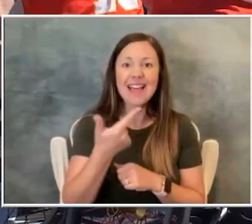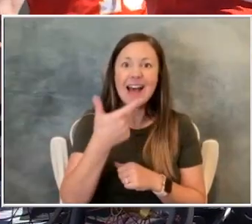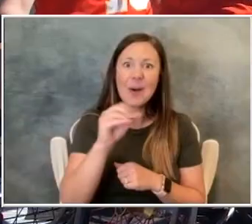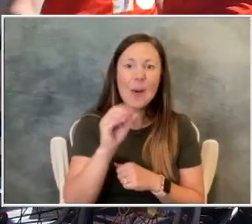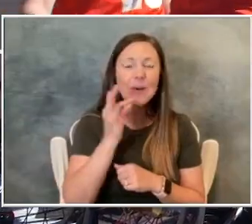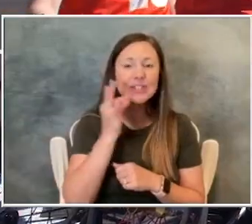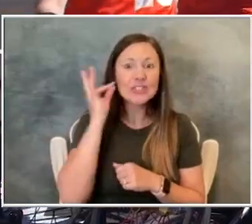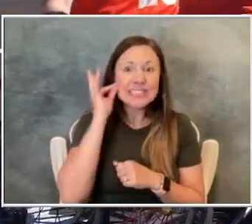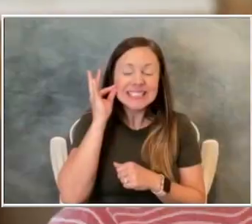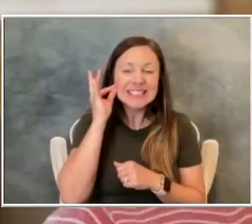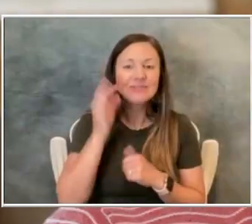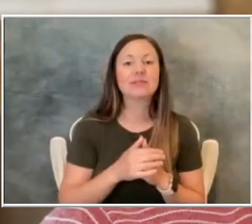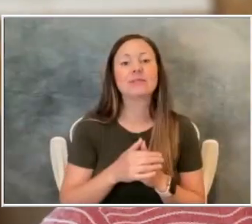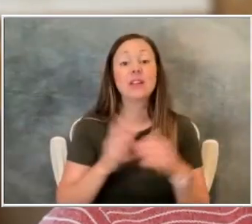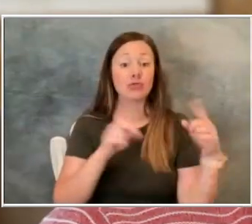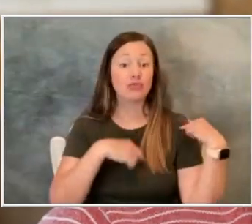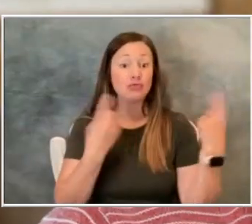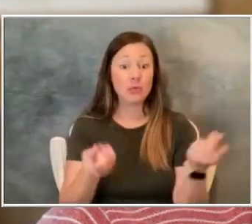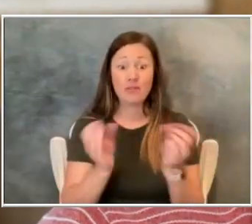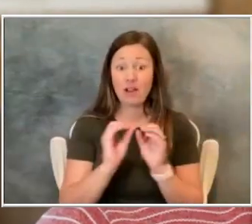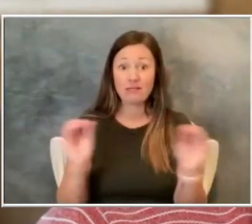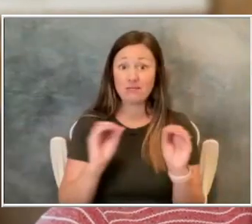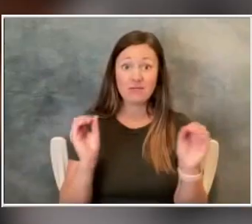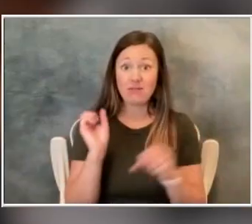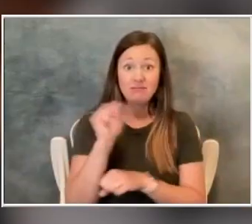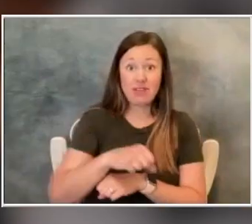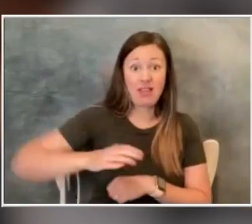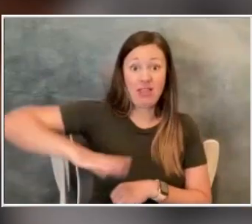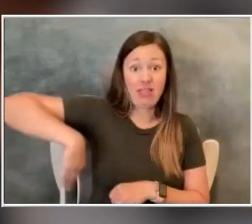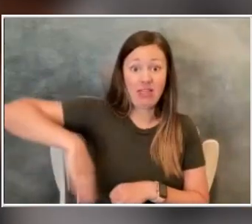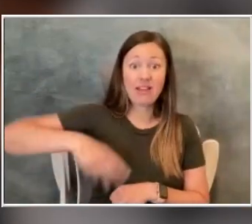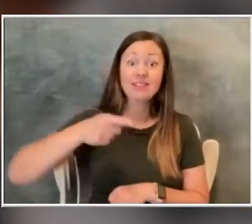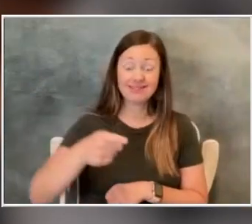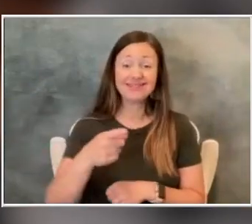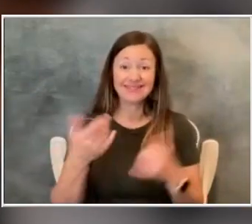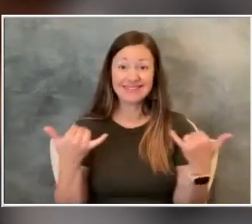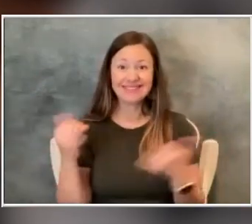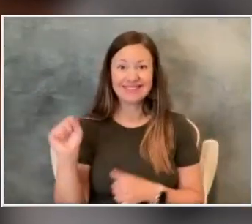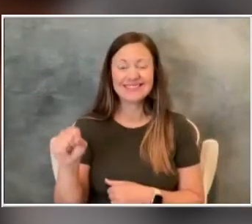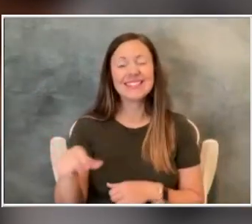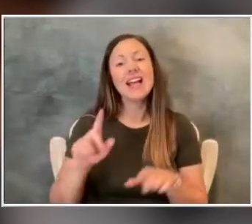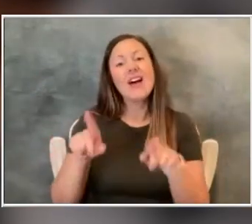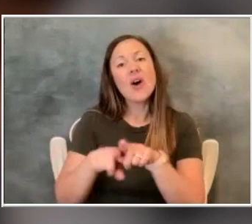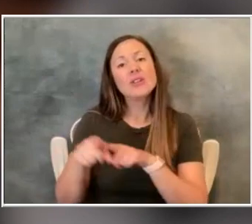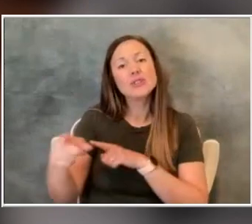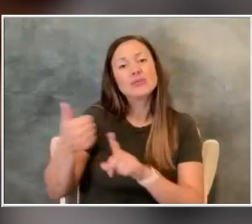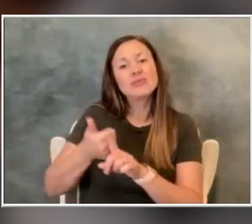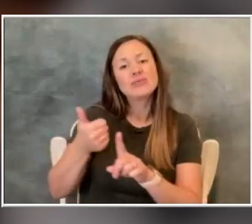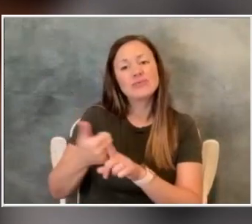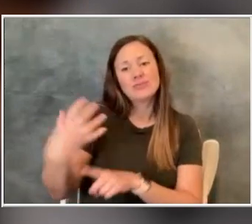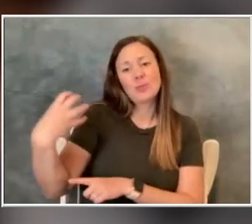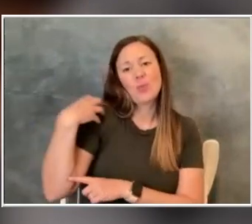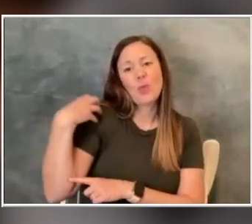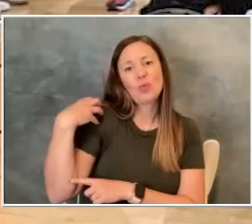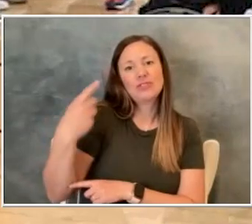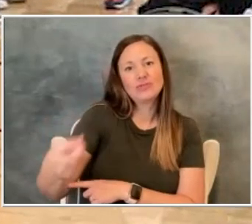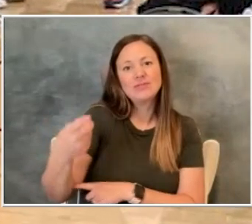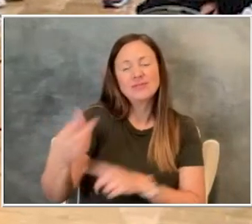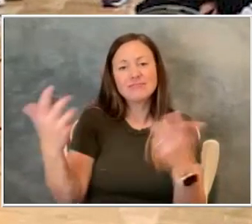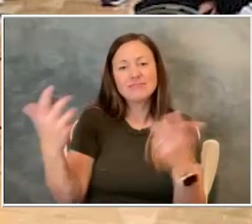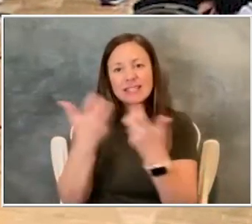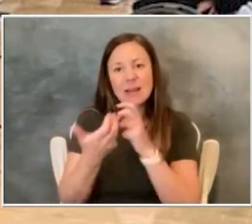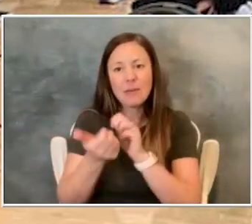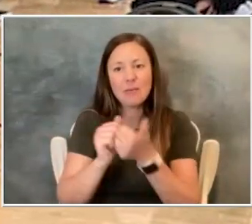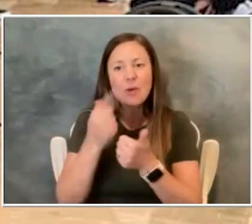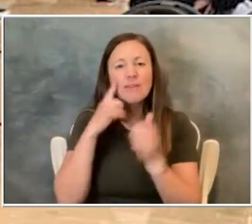are undefeated. Right now we are. We definitely have the target on our back. Off the field, Matt is sharing his love for adaptive sports with children. He